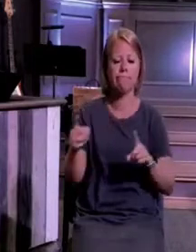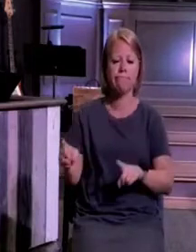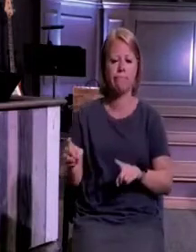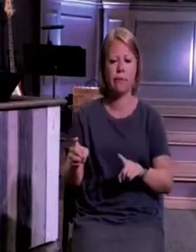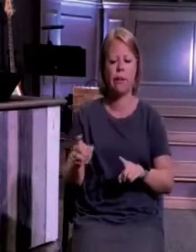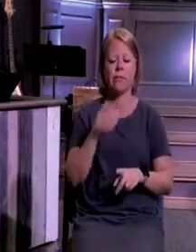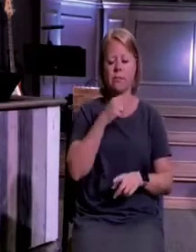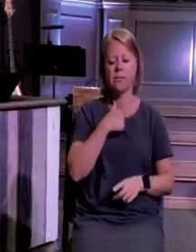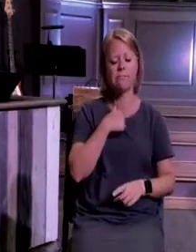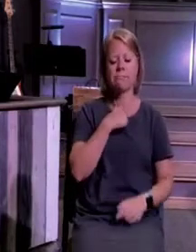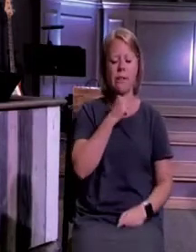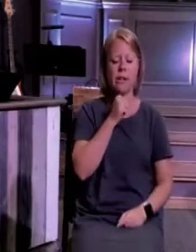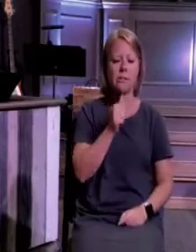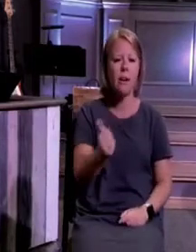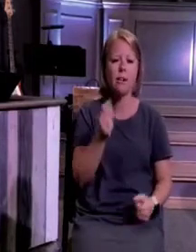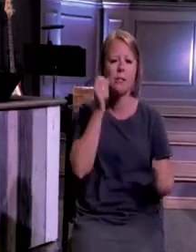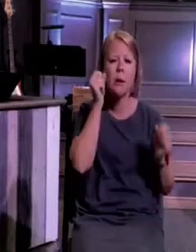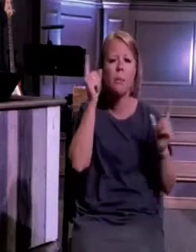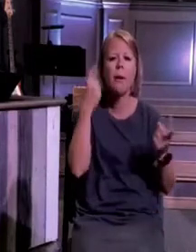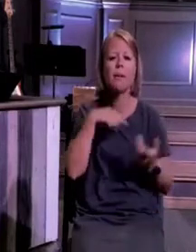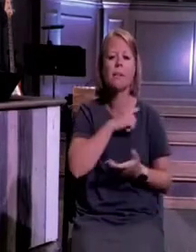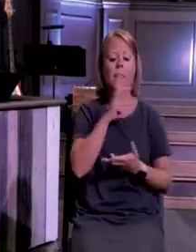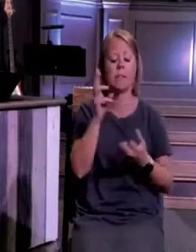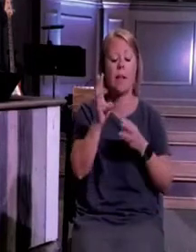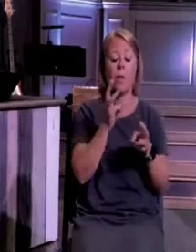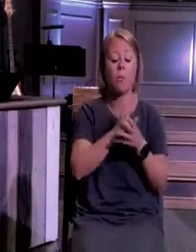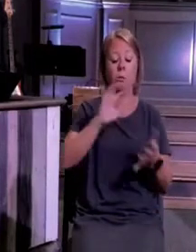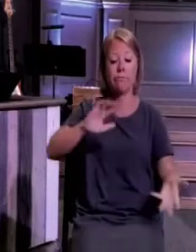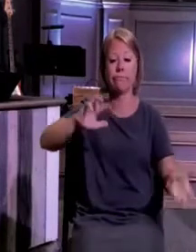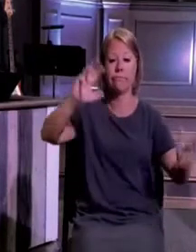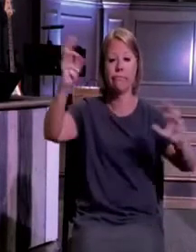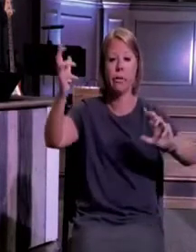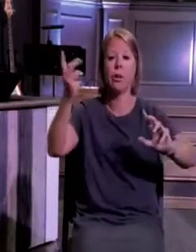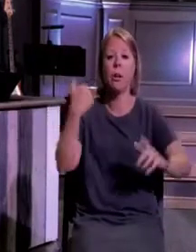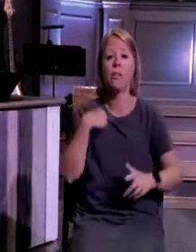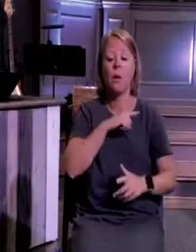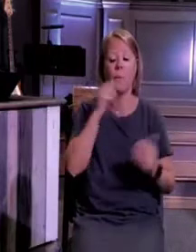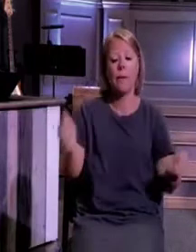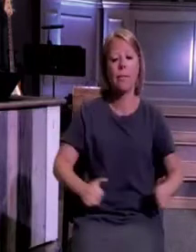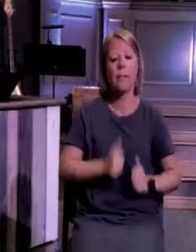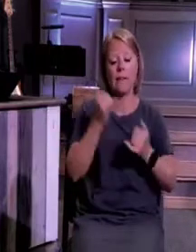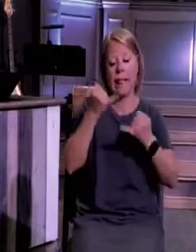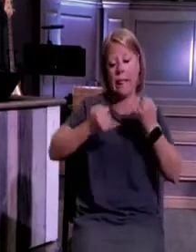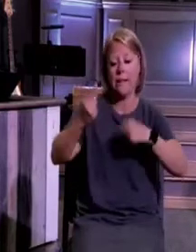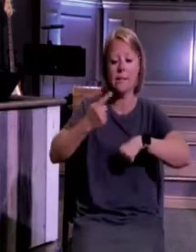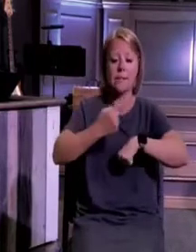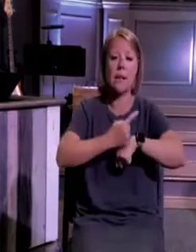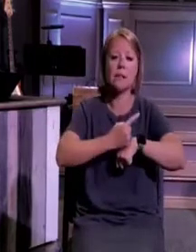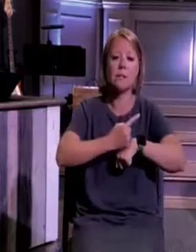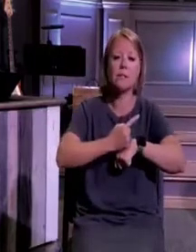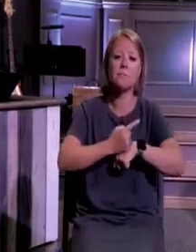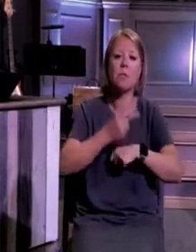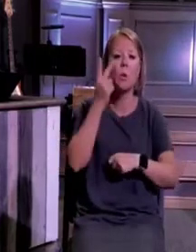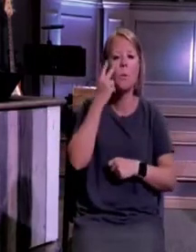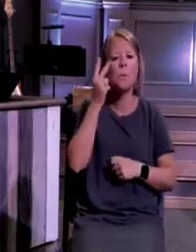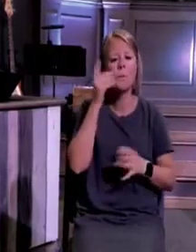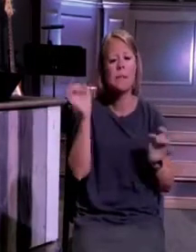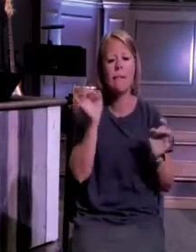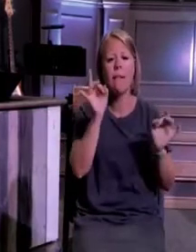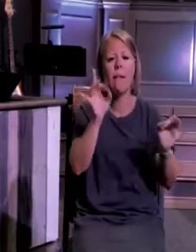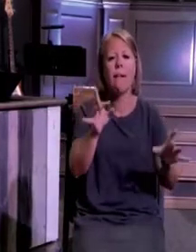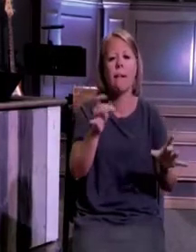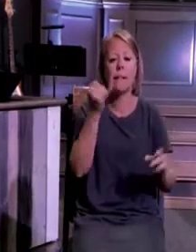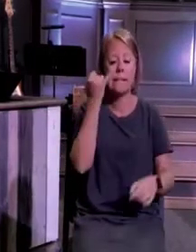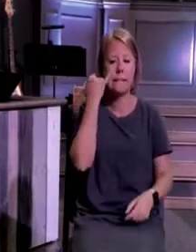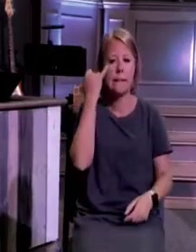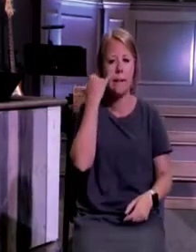not surprise us that this world is unraveling. Truly, we're living in the last days. When you see hatred as if